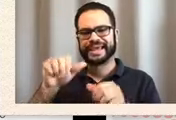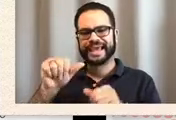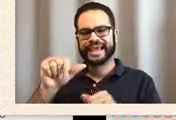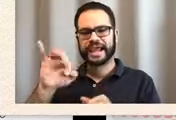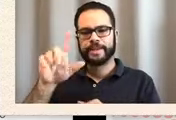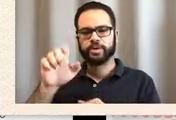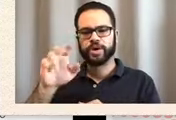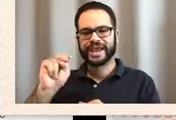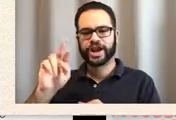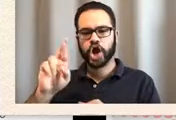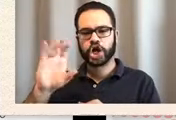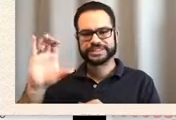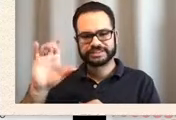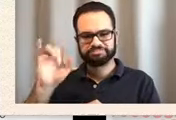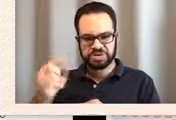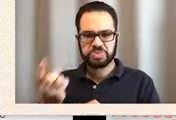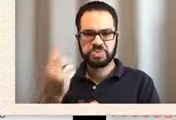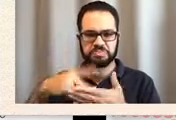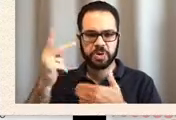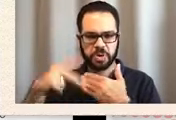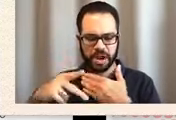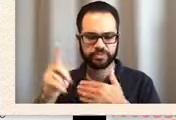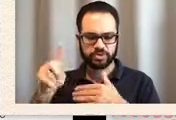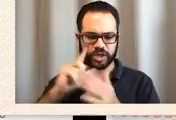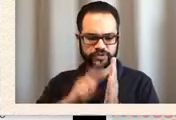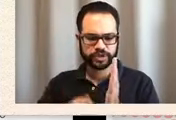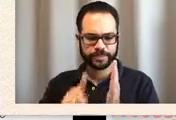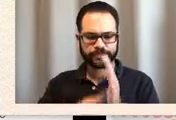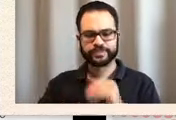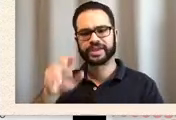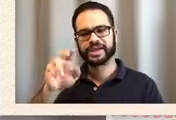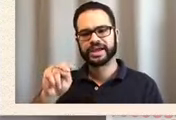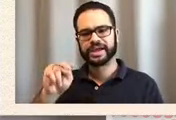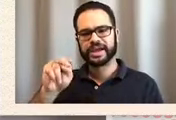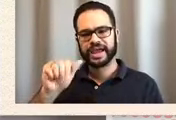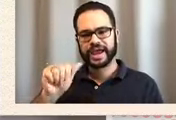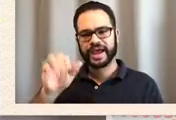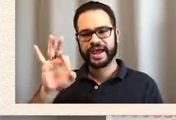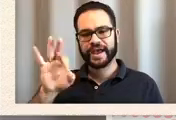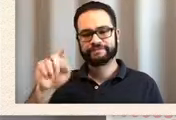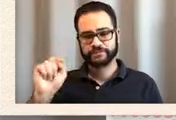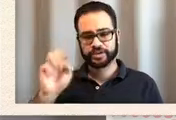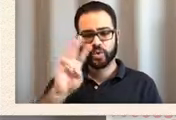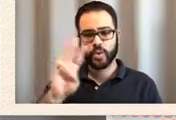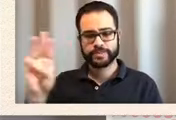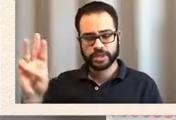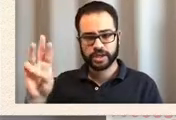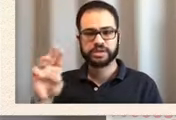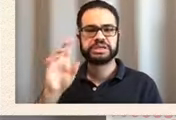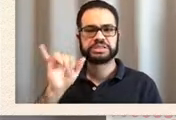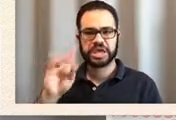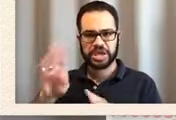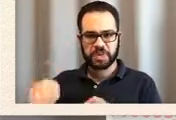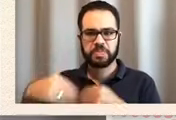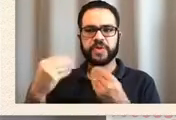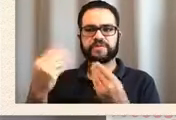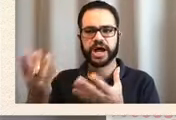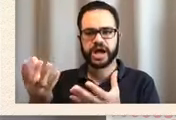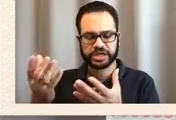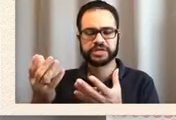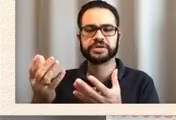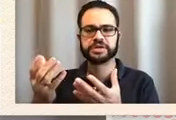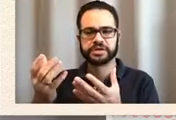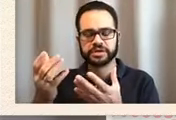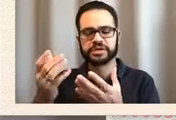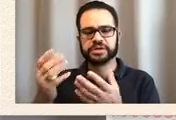one. The NAST website, that's NAST, they provide a breakdown of all the